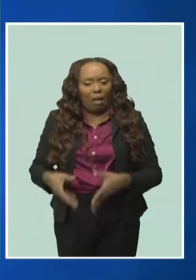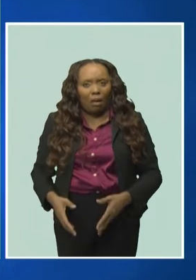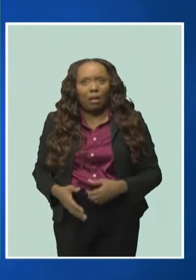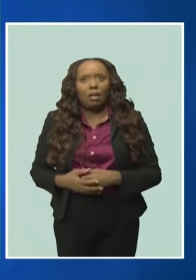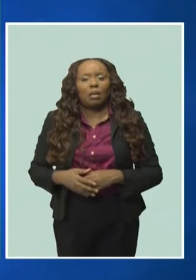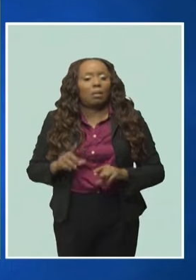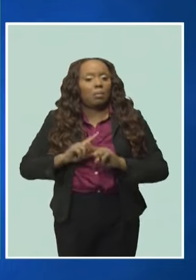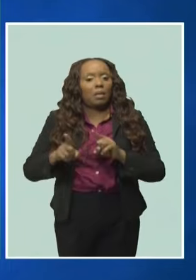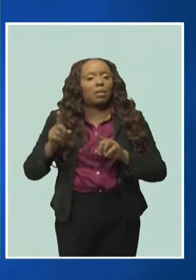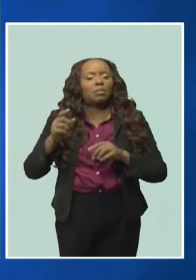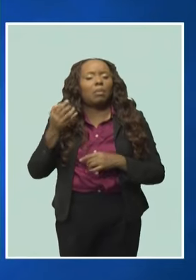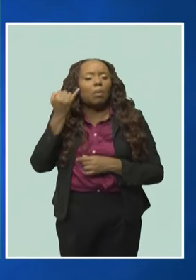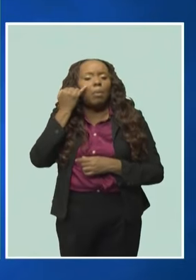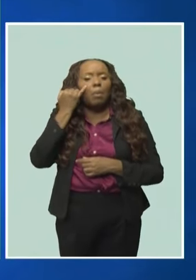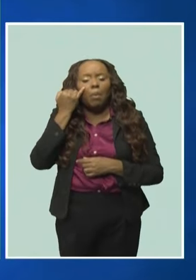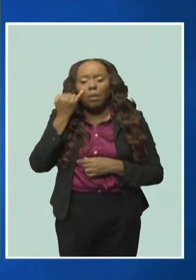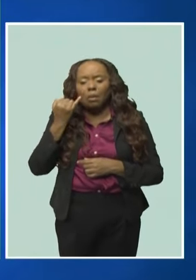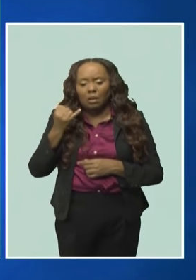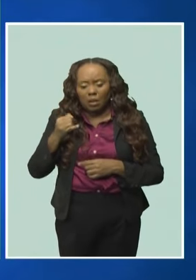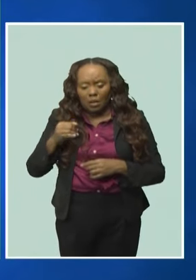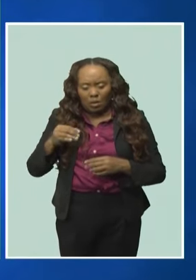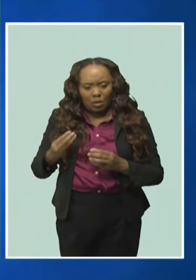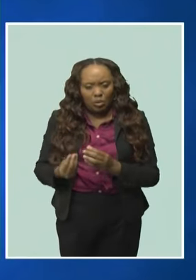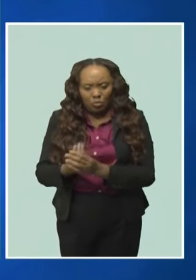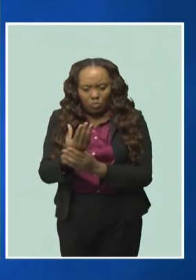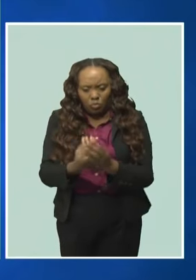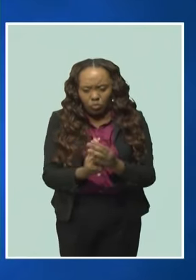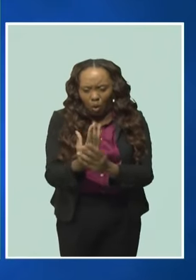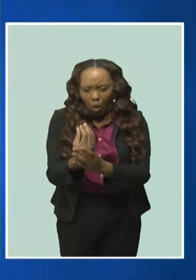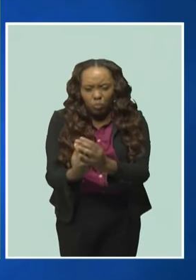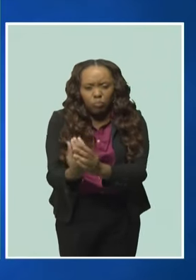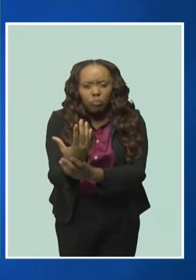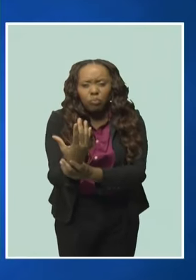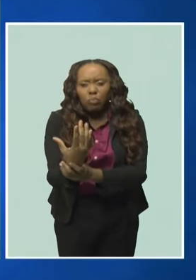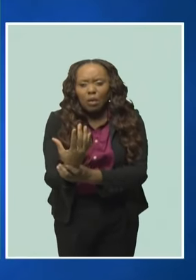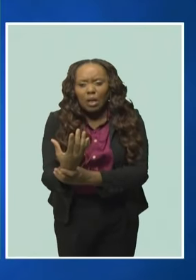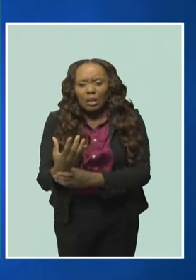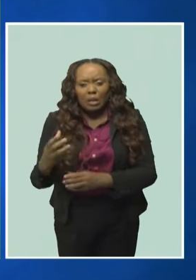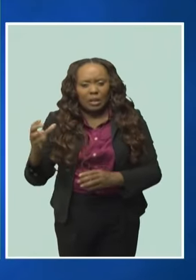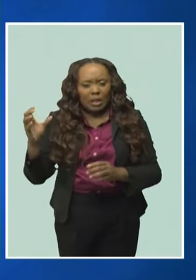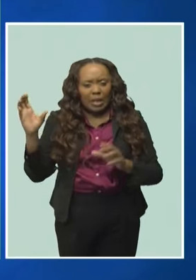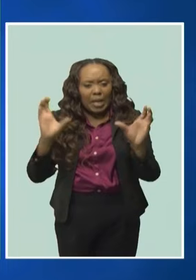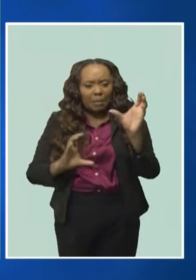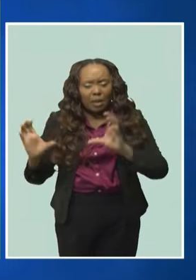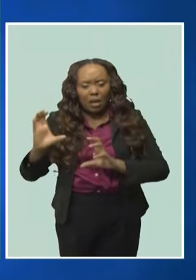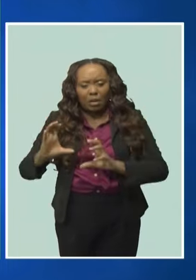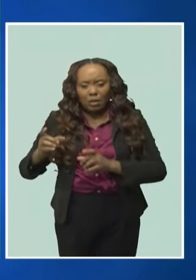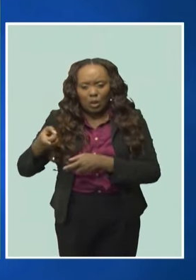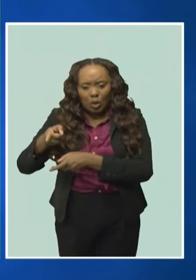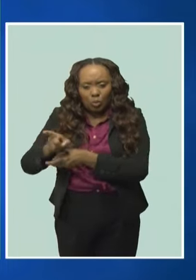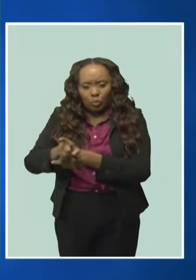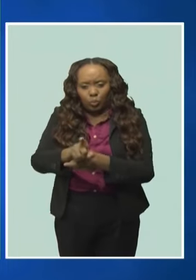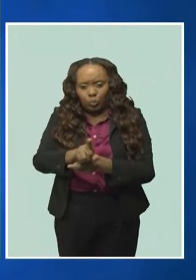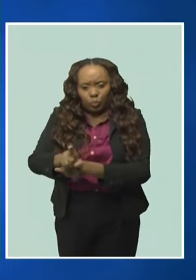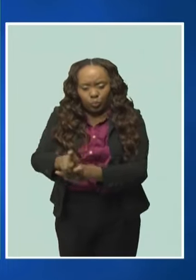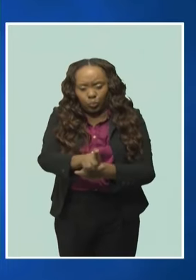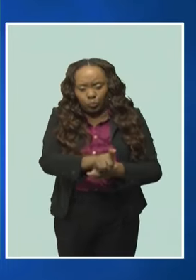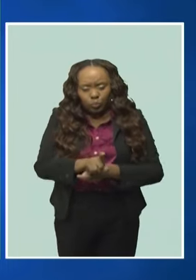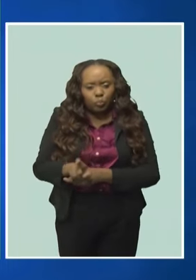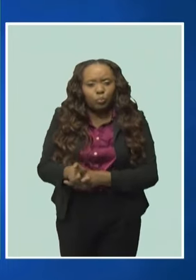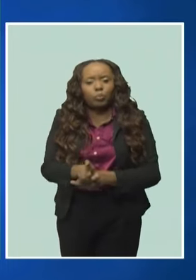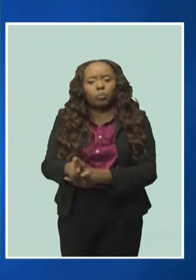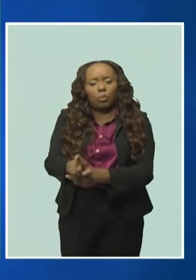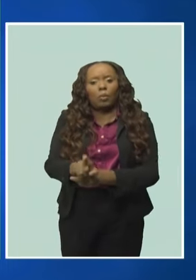sprayed, and say the time for that pesticide to wear off is 3 to 5 days. Sometimes it's